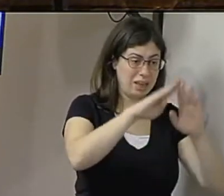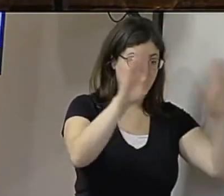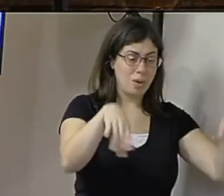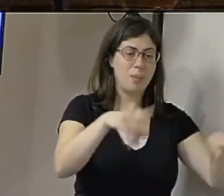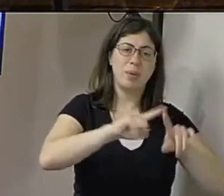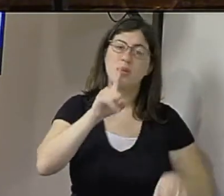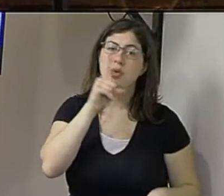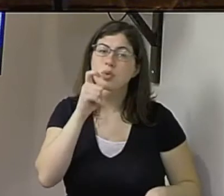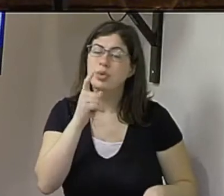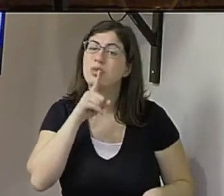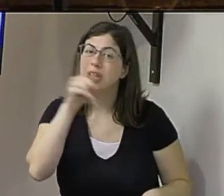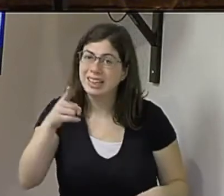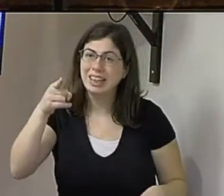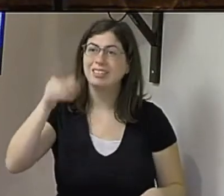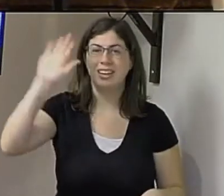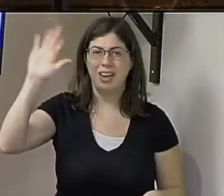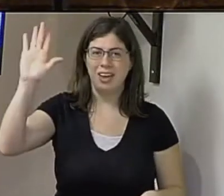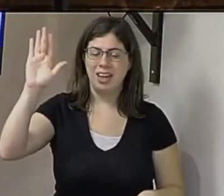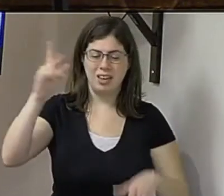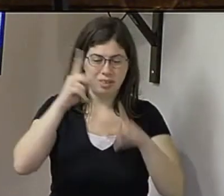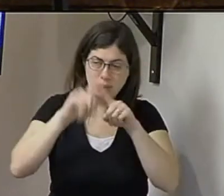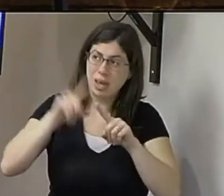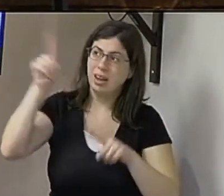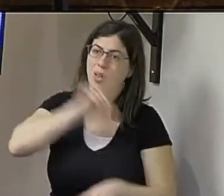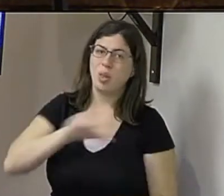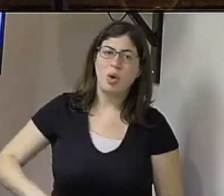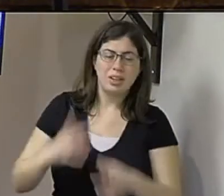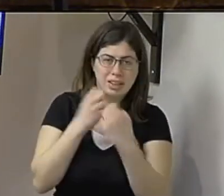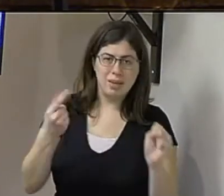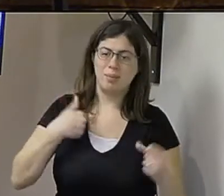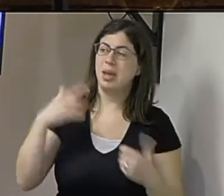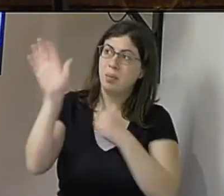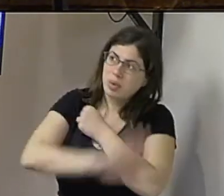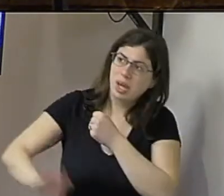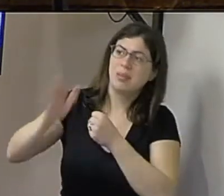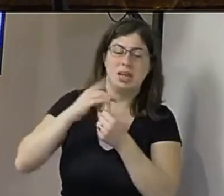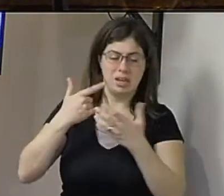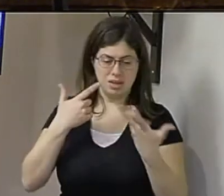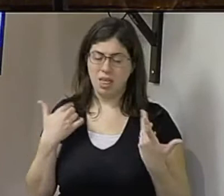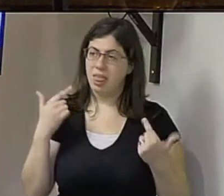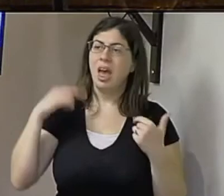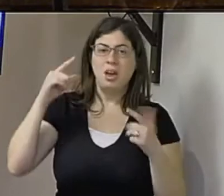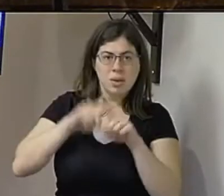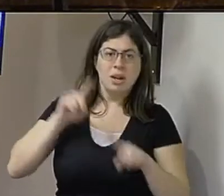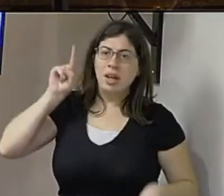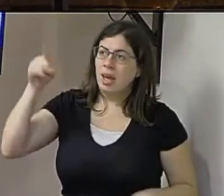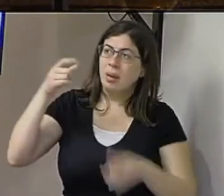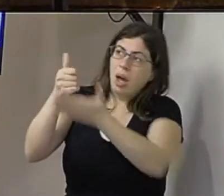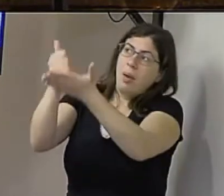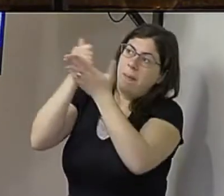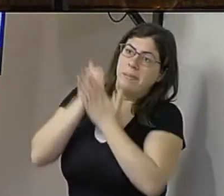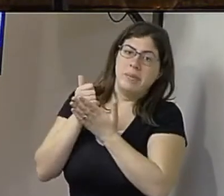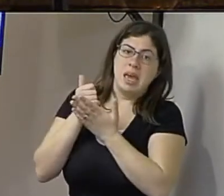Lord's court, and the Lord is making the decisions, and they're relying on the Lord to save them. They're relying on the Lord to protect them and to keep them safe and to help them